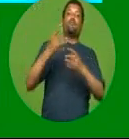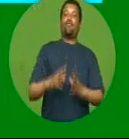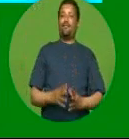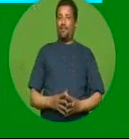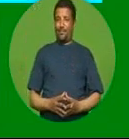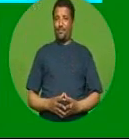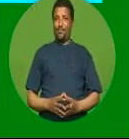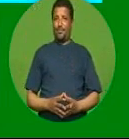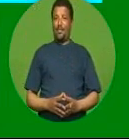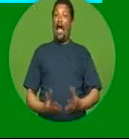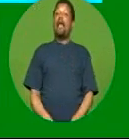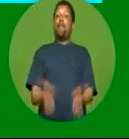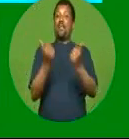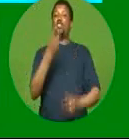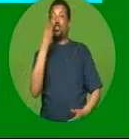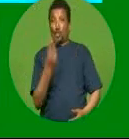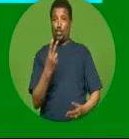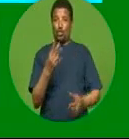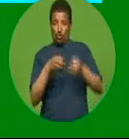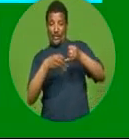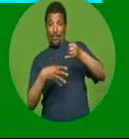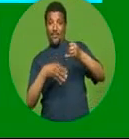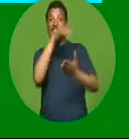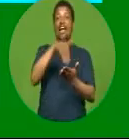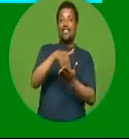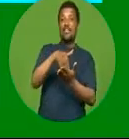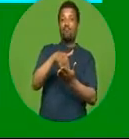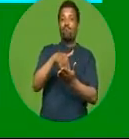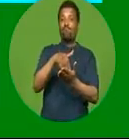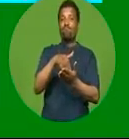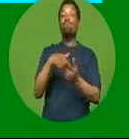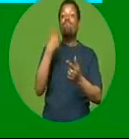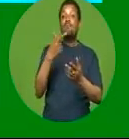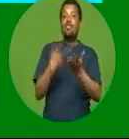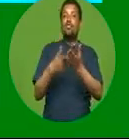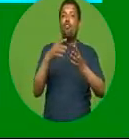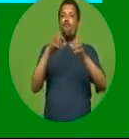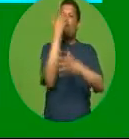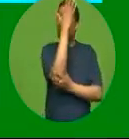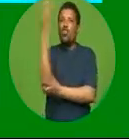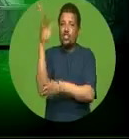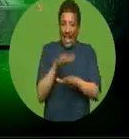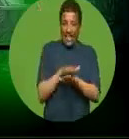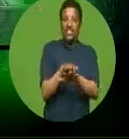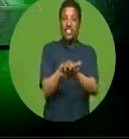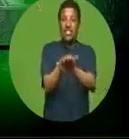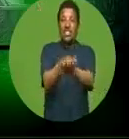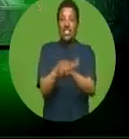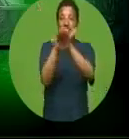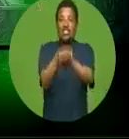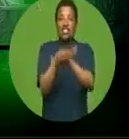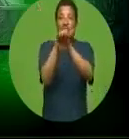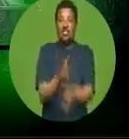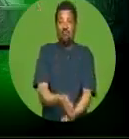The remaining 2 subsectors are fishery and forestry. The main